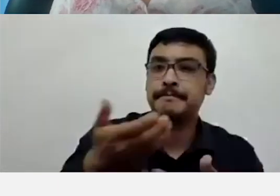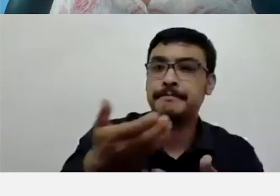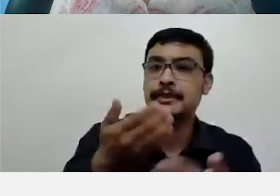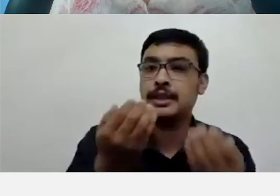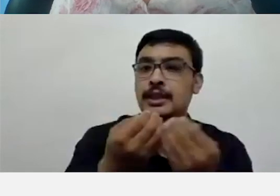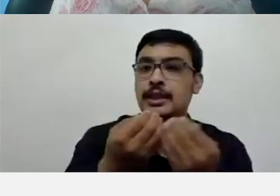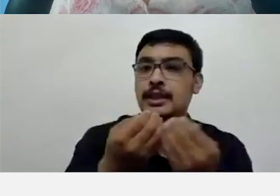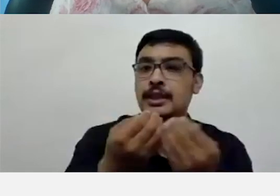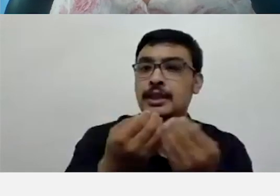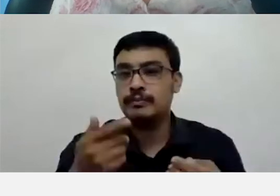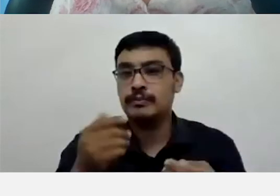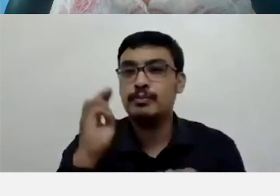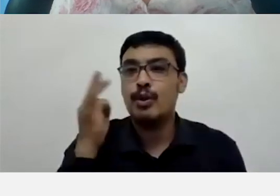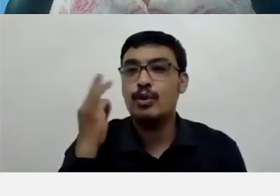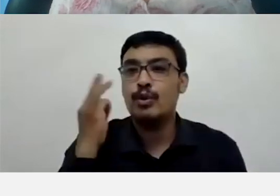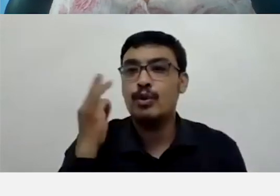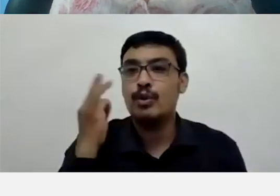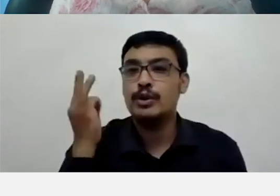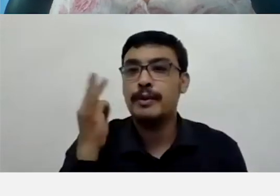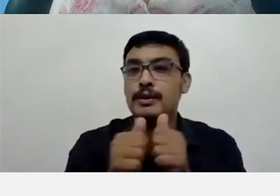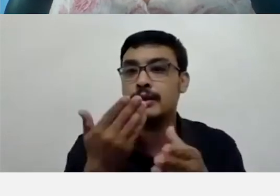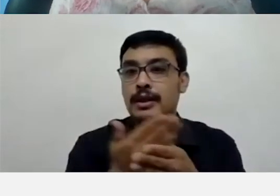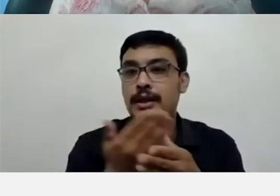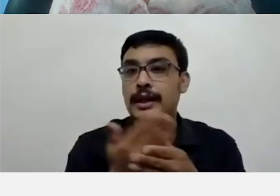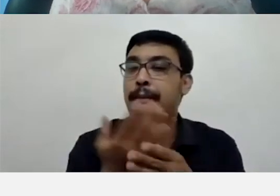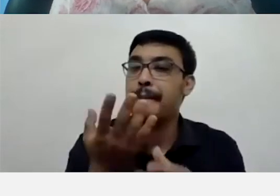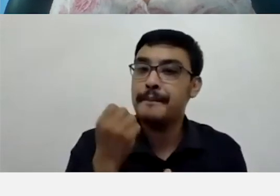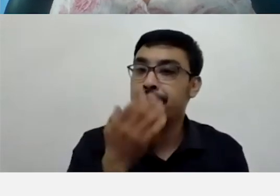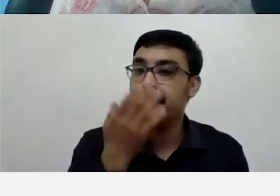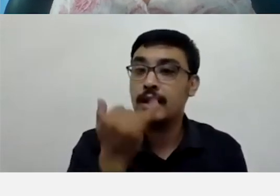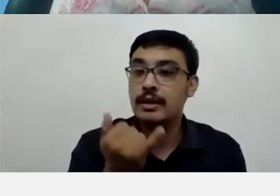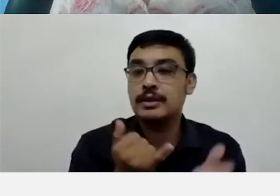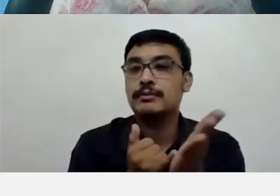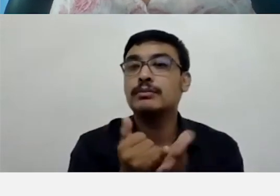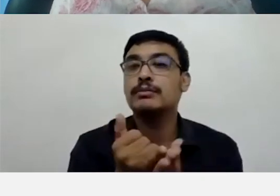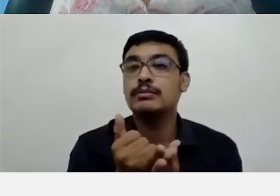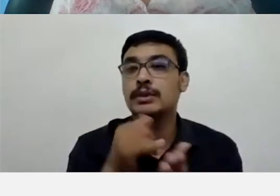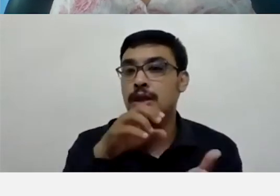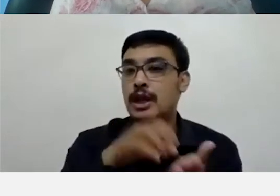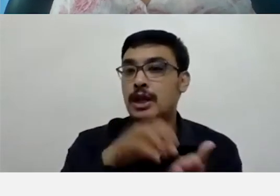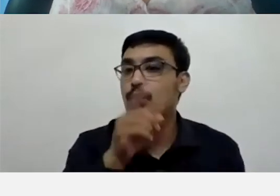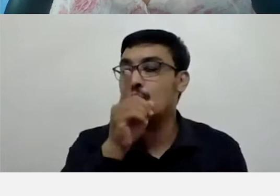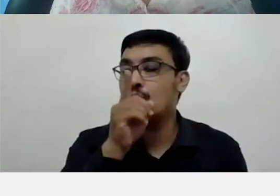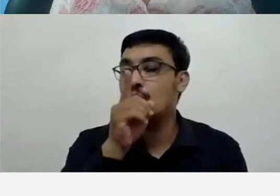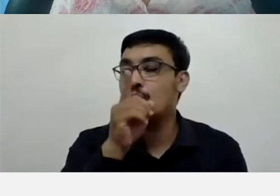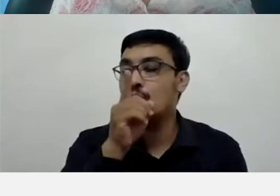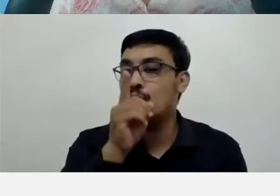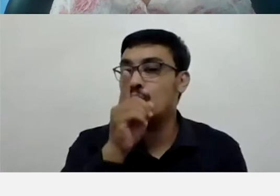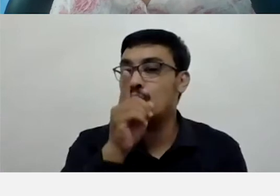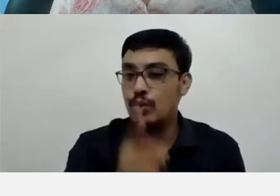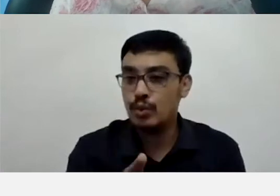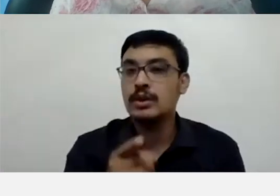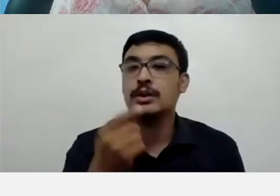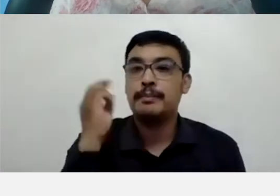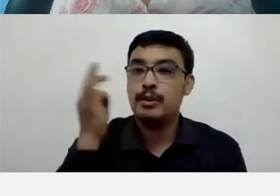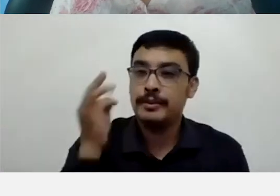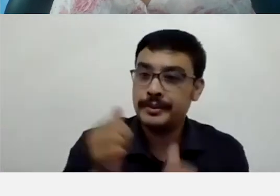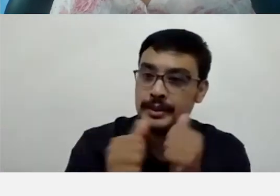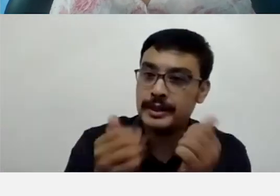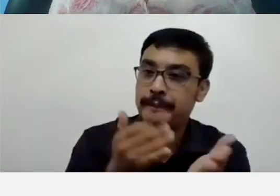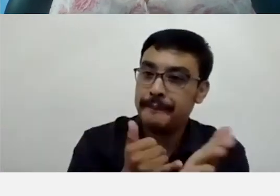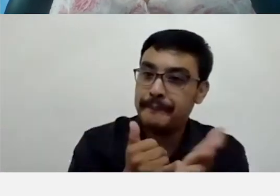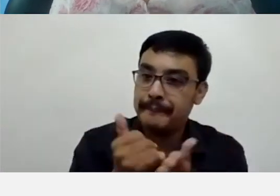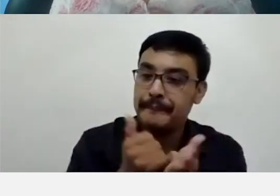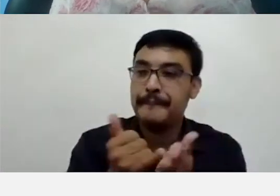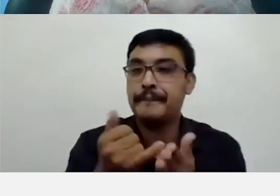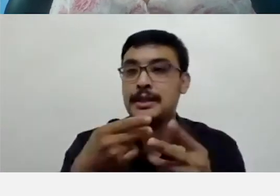vegetables. As it is an agriculture place, so we can find the seasonable vegetable over here. And